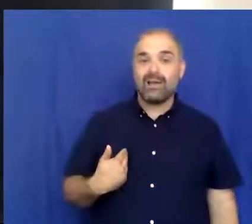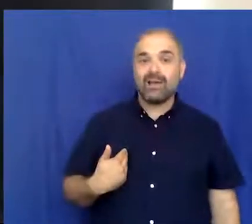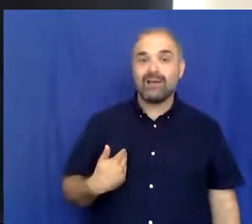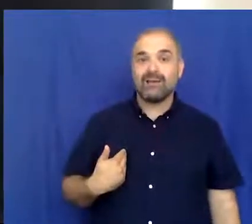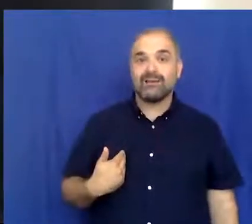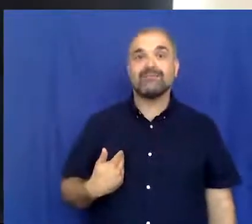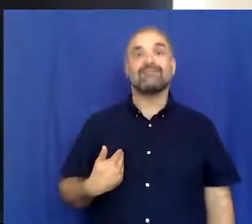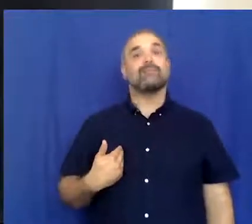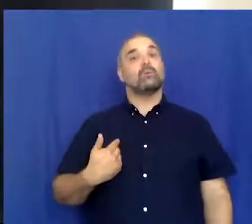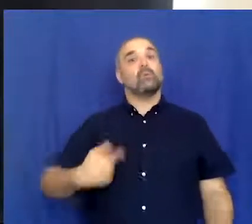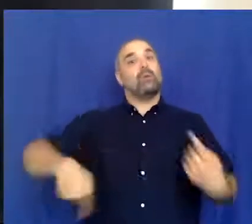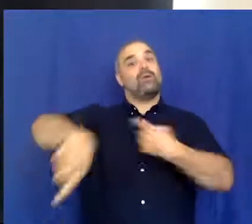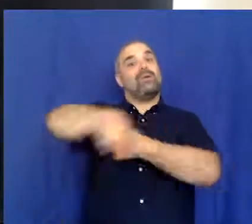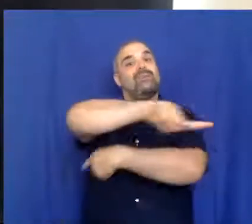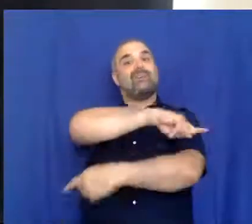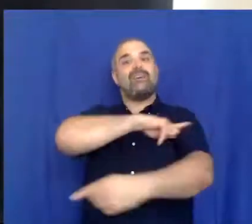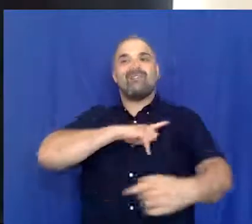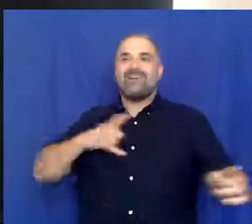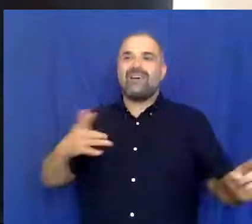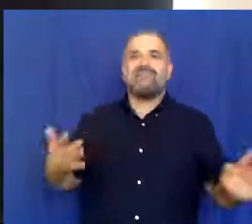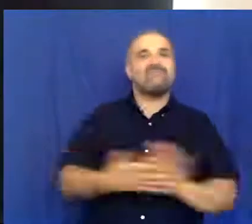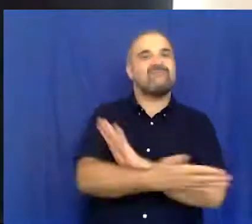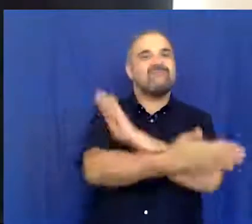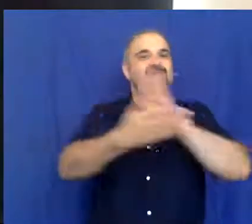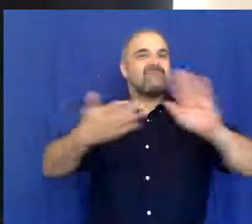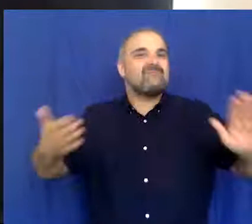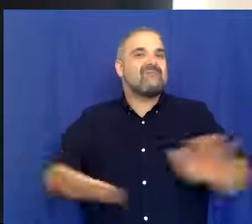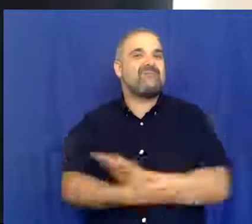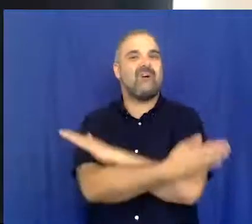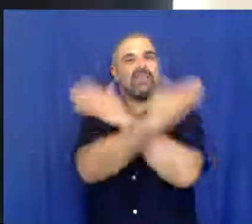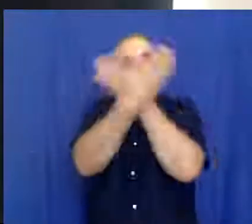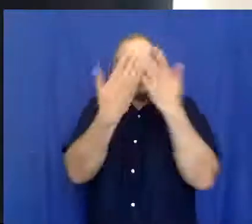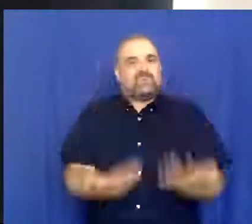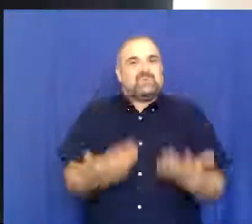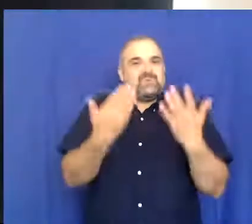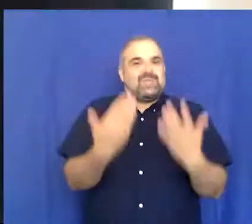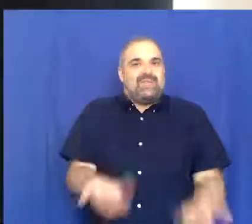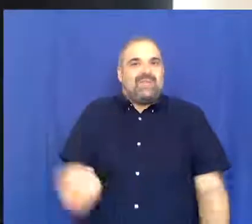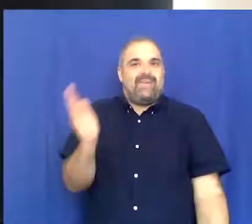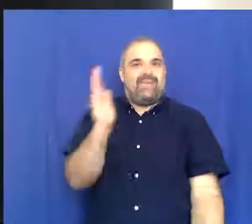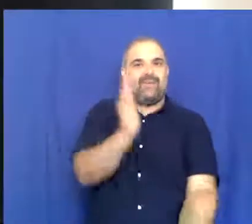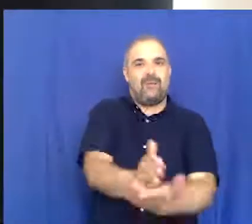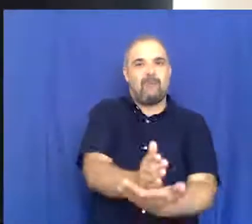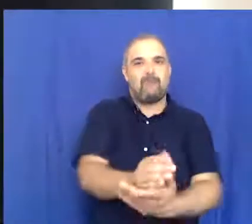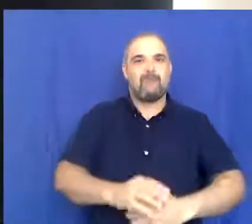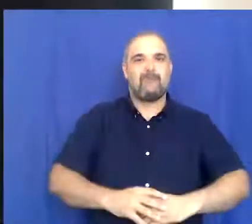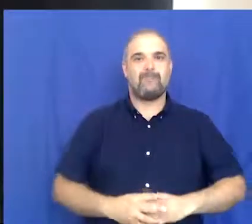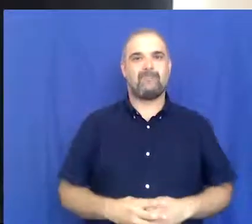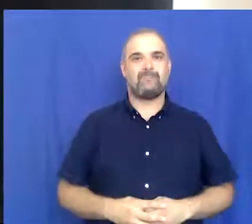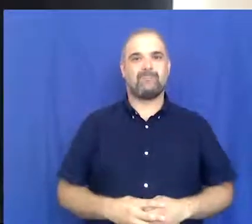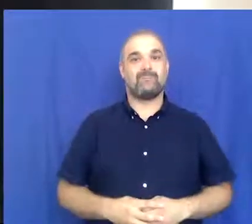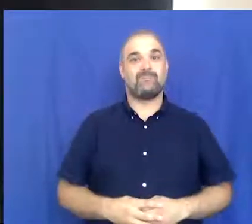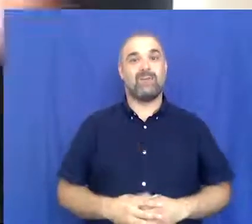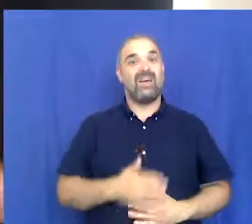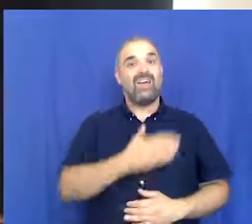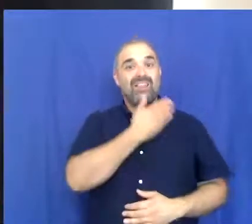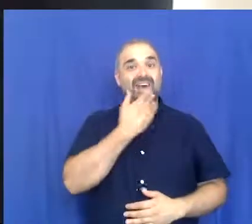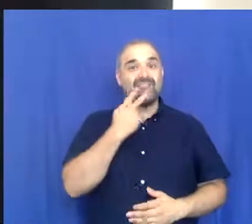morning, Borada. We're gonna have lots of fun